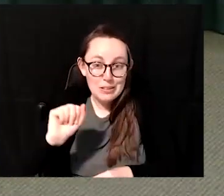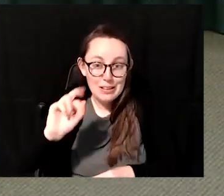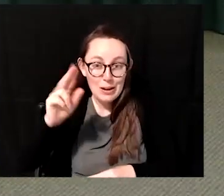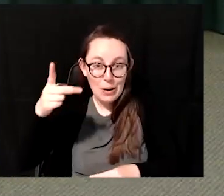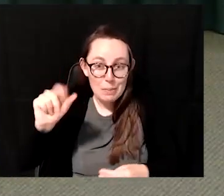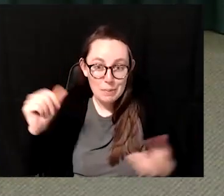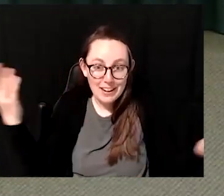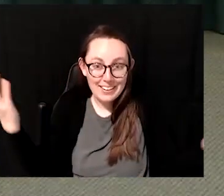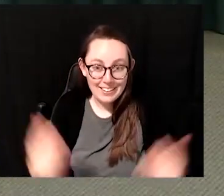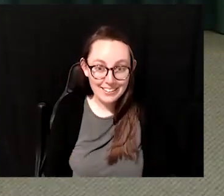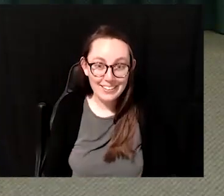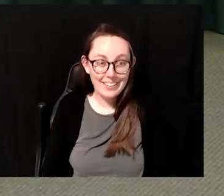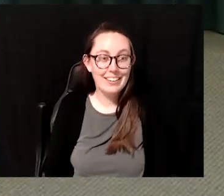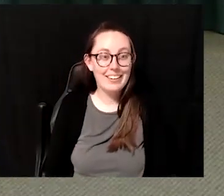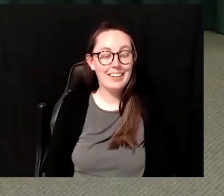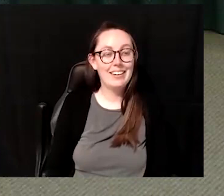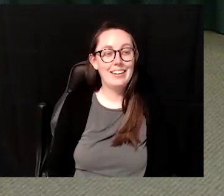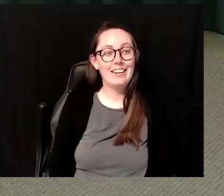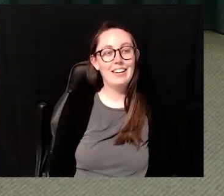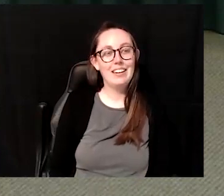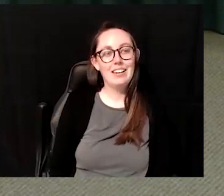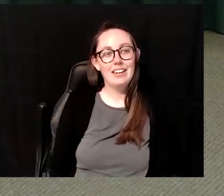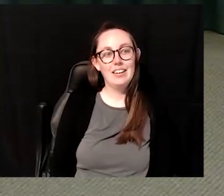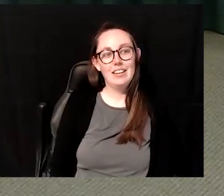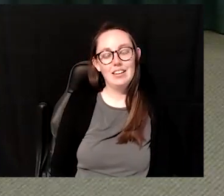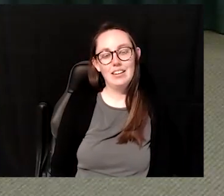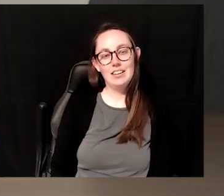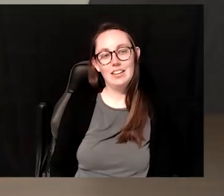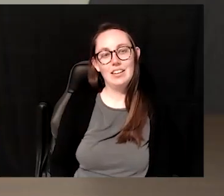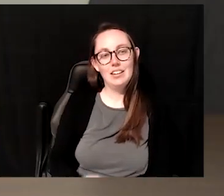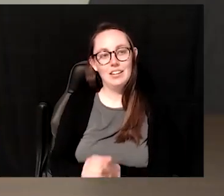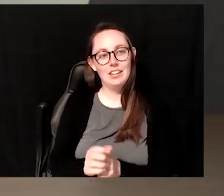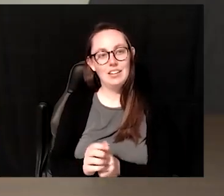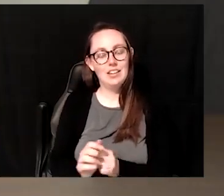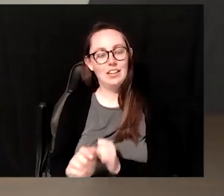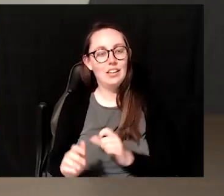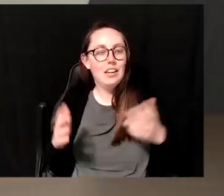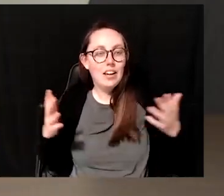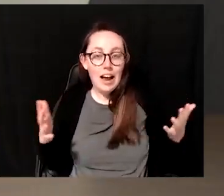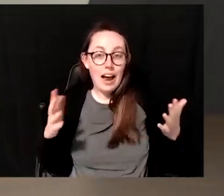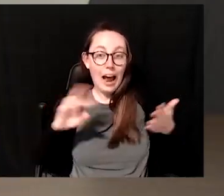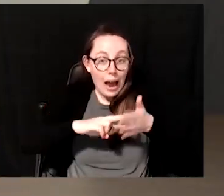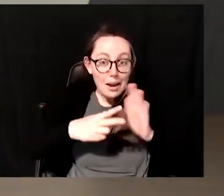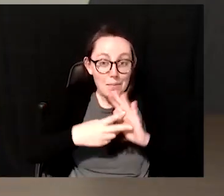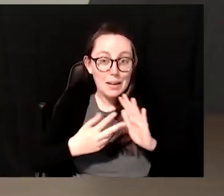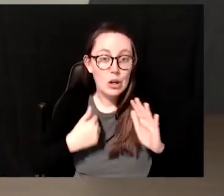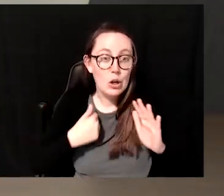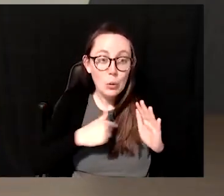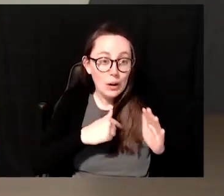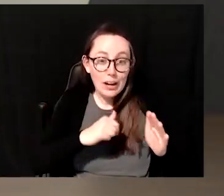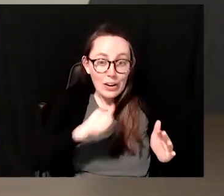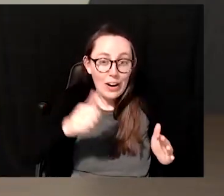check I hardly think we're going to get anybody hired before Saturday